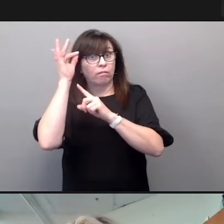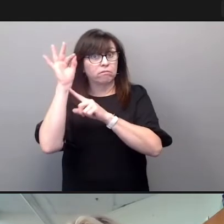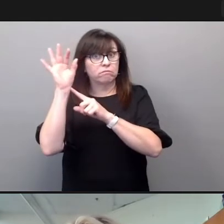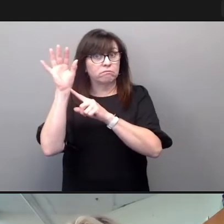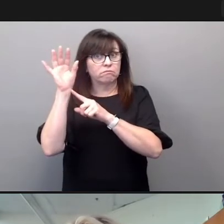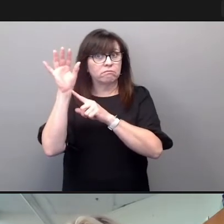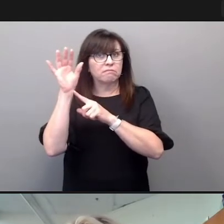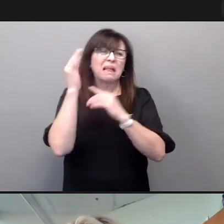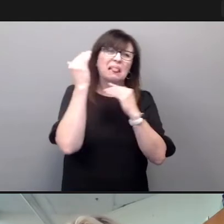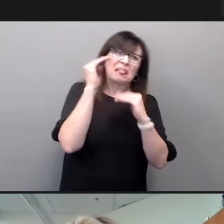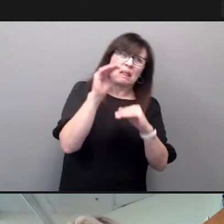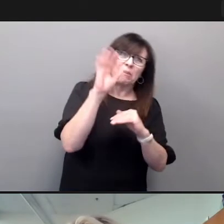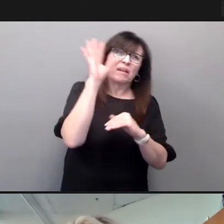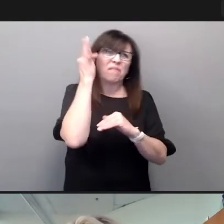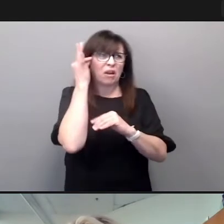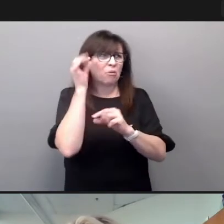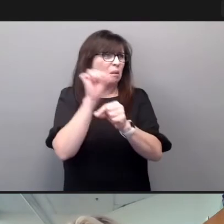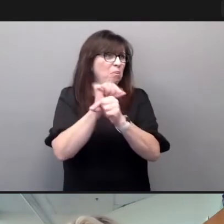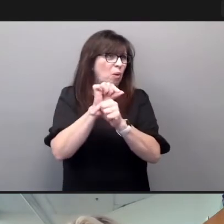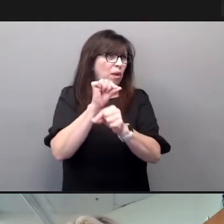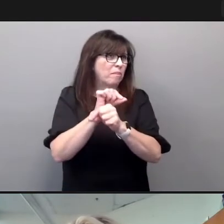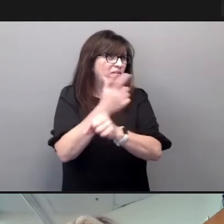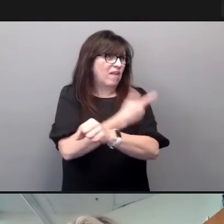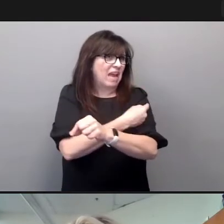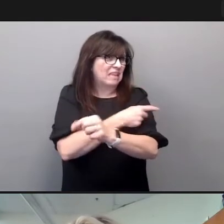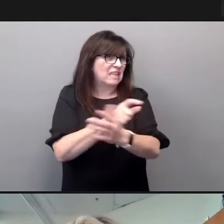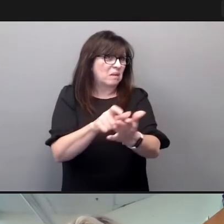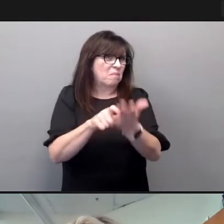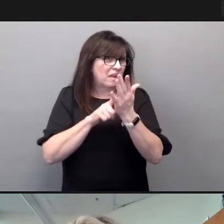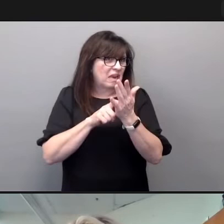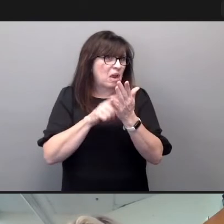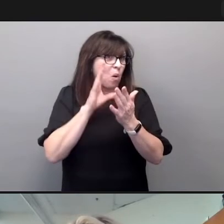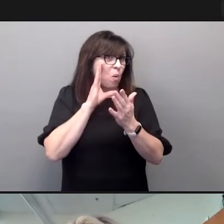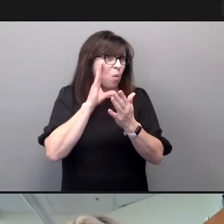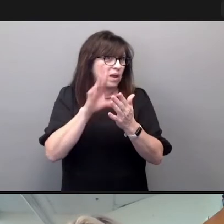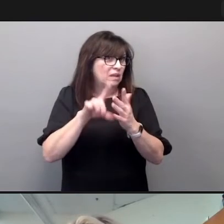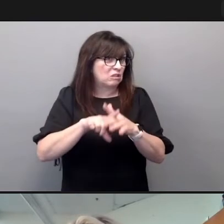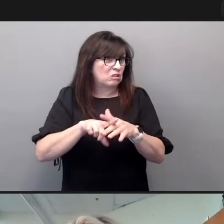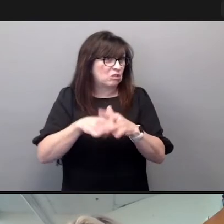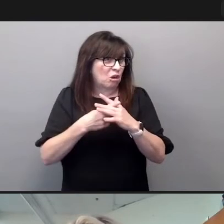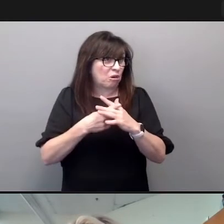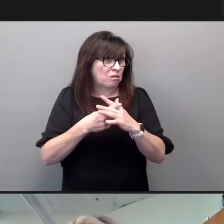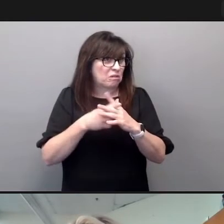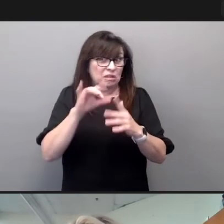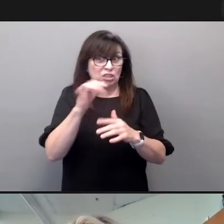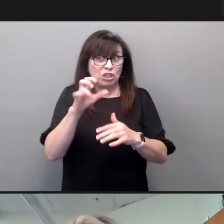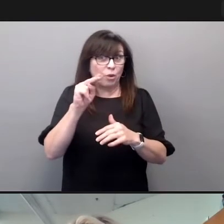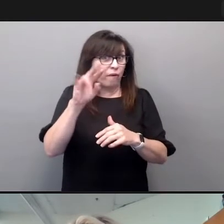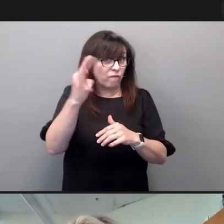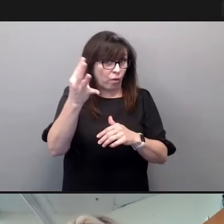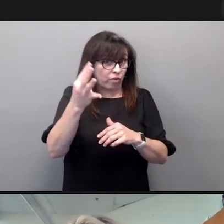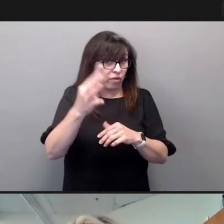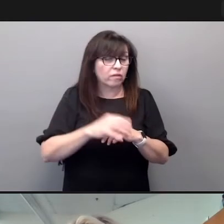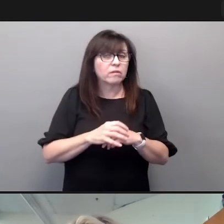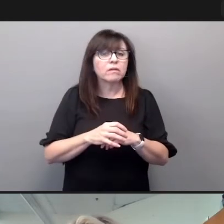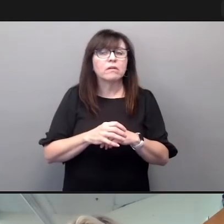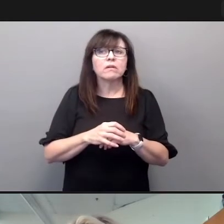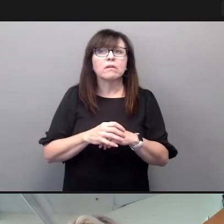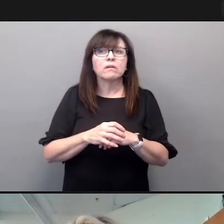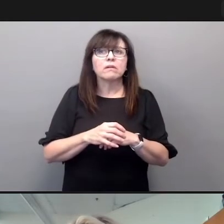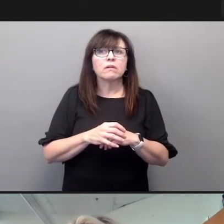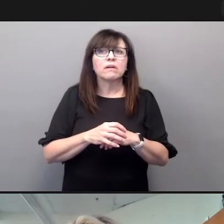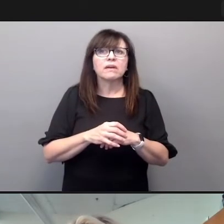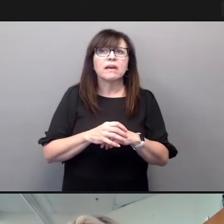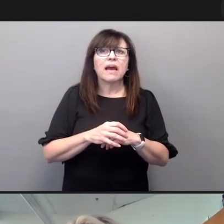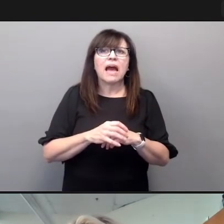limited federal employment vaccine mandate is going to go into effect on January 4th. So what's going to change in New Mexico? What are